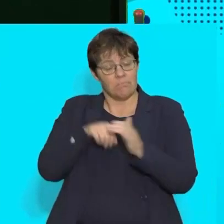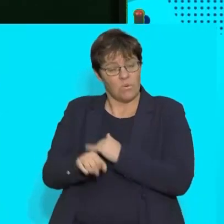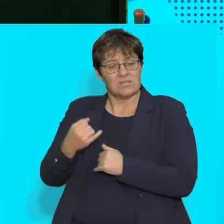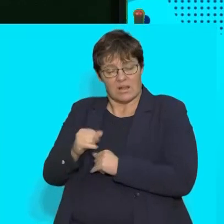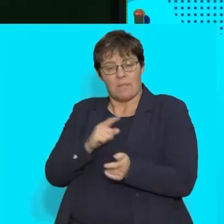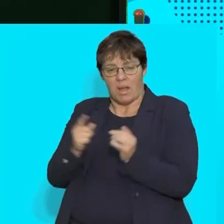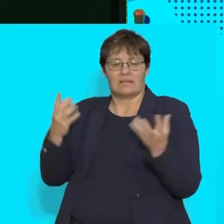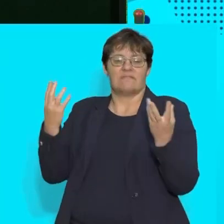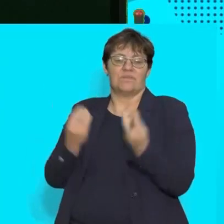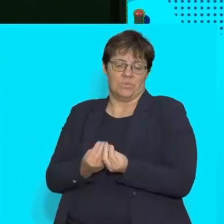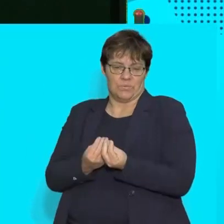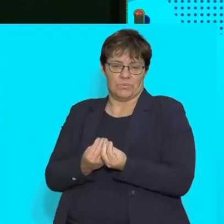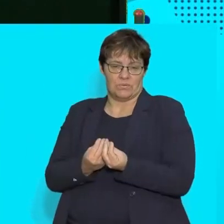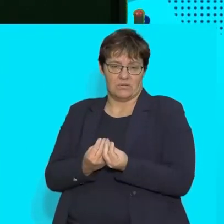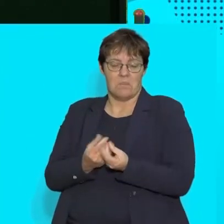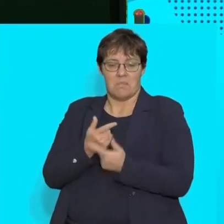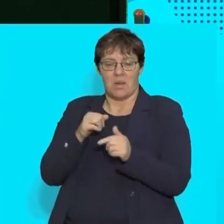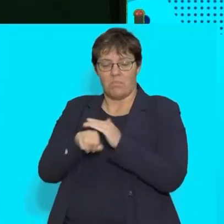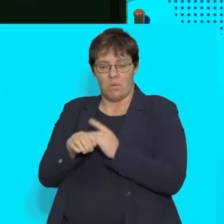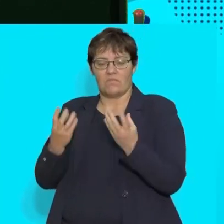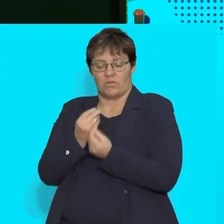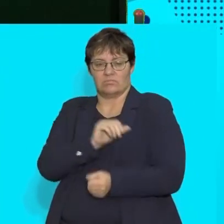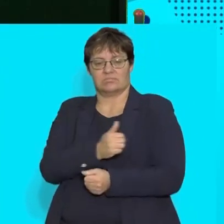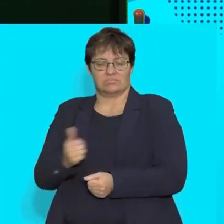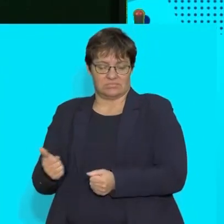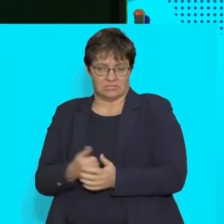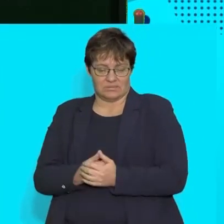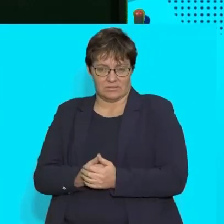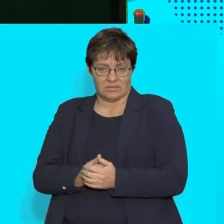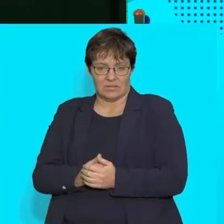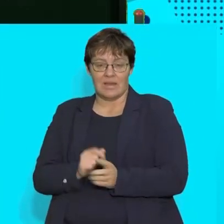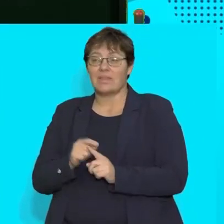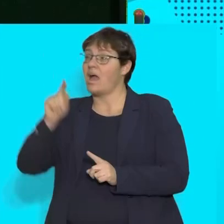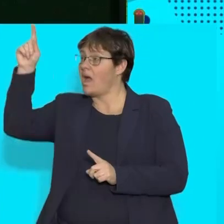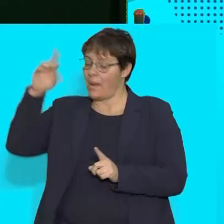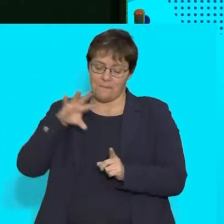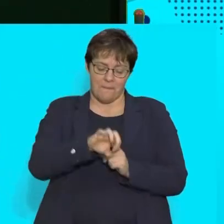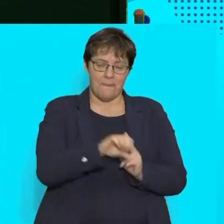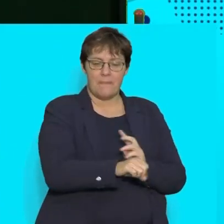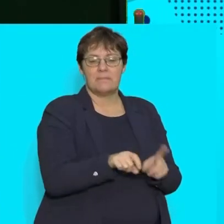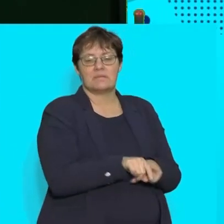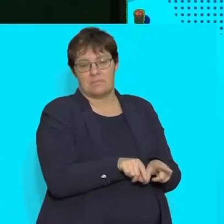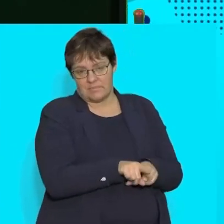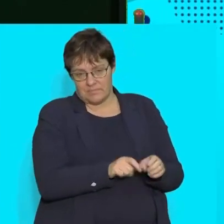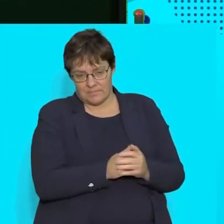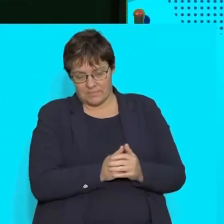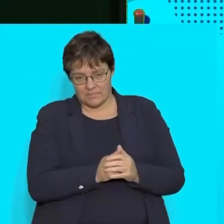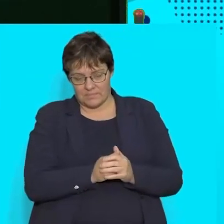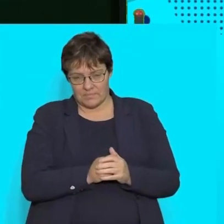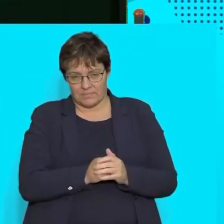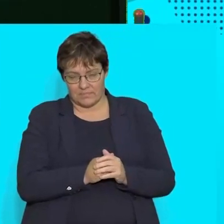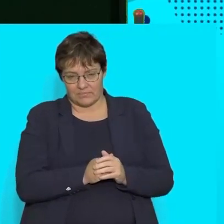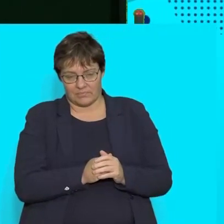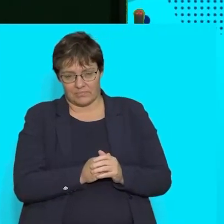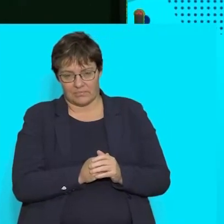mice, there will be a fewer individuals that survive. They're likely to reproduce, and if they do, they produce more